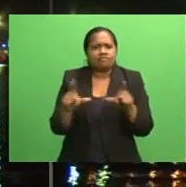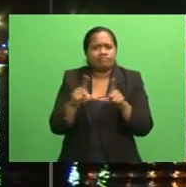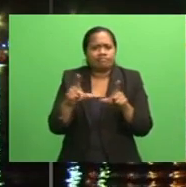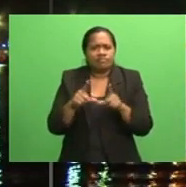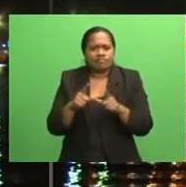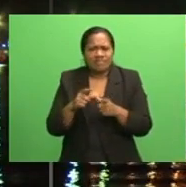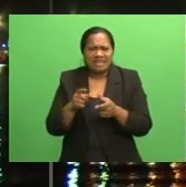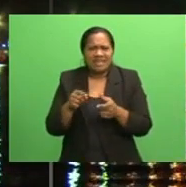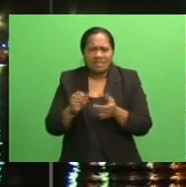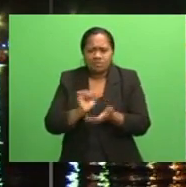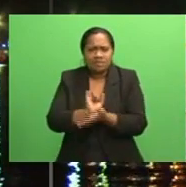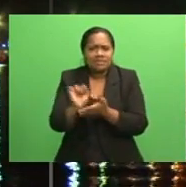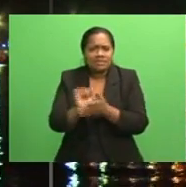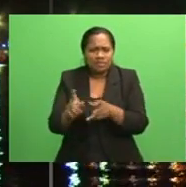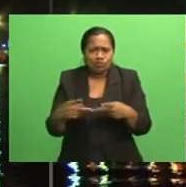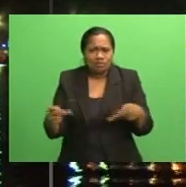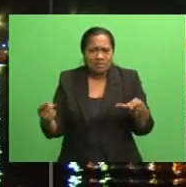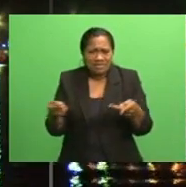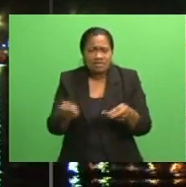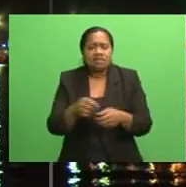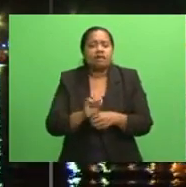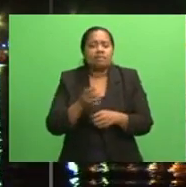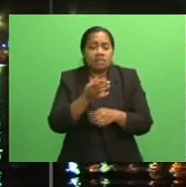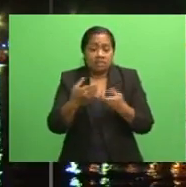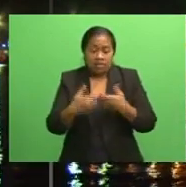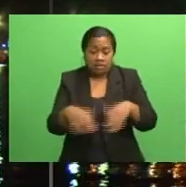caretakers. The council's chief executive says in